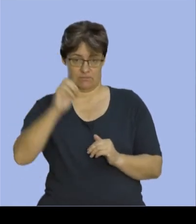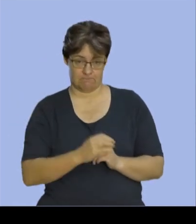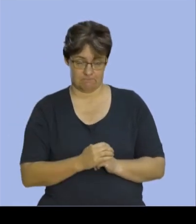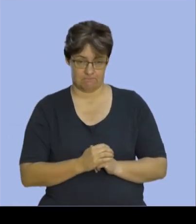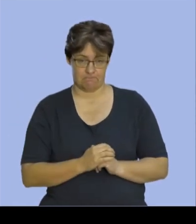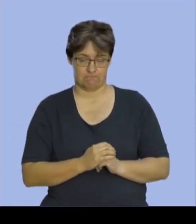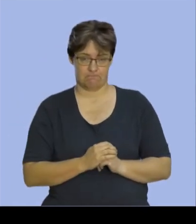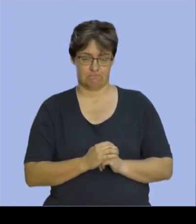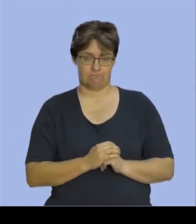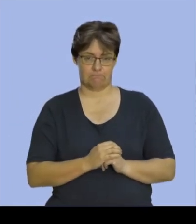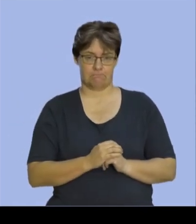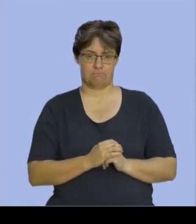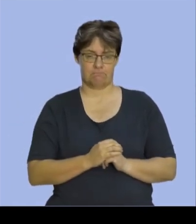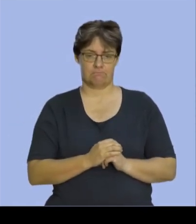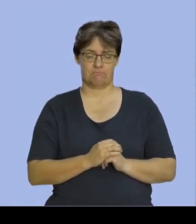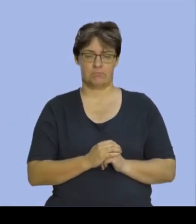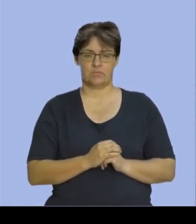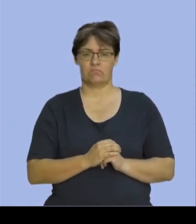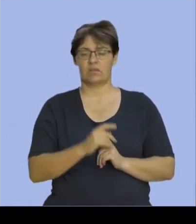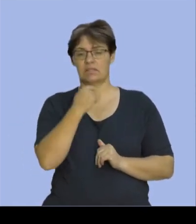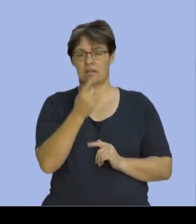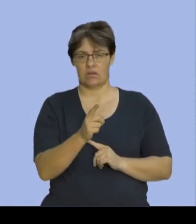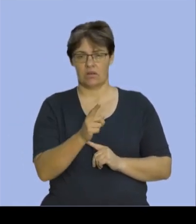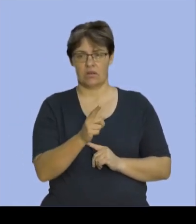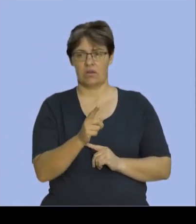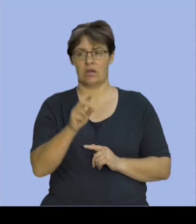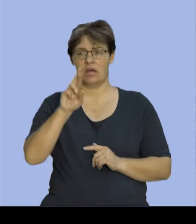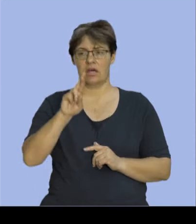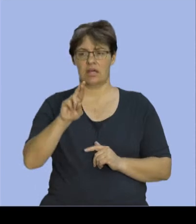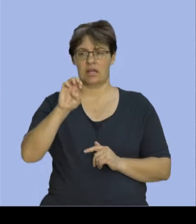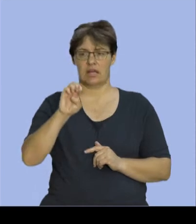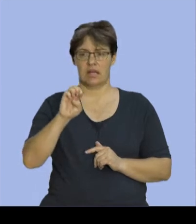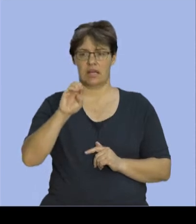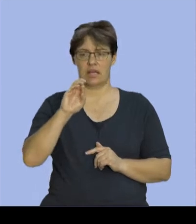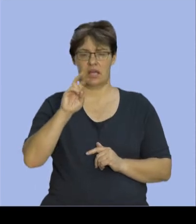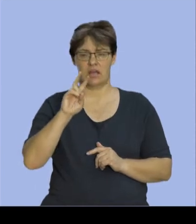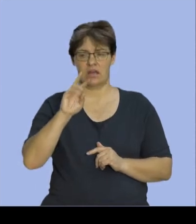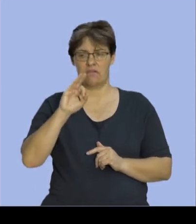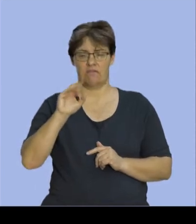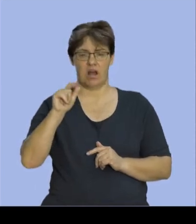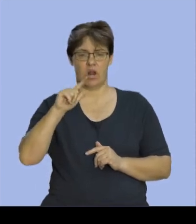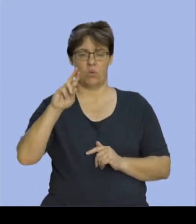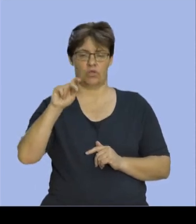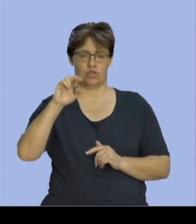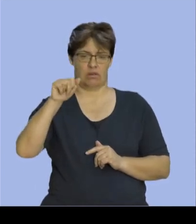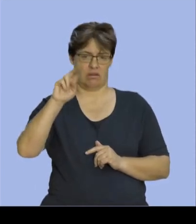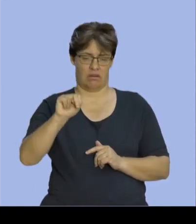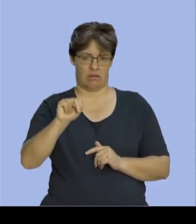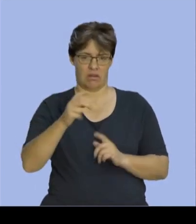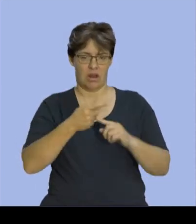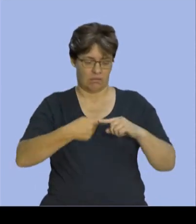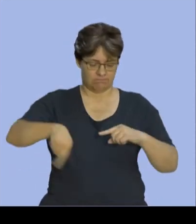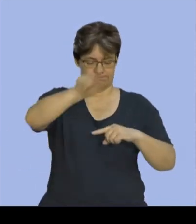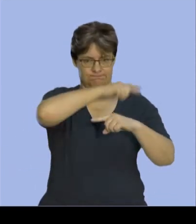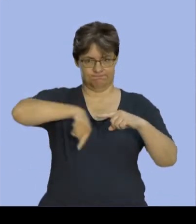degrees. Now, this we call it a revolution, because remember, 360 degrees is normally